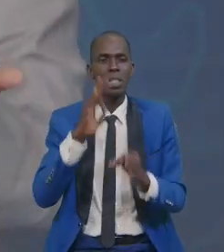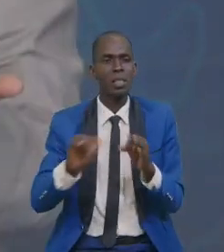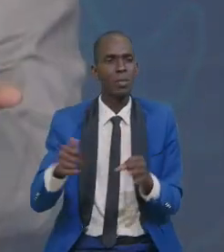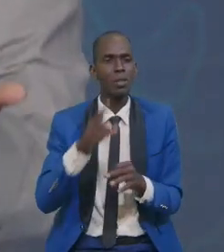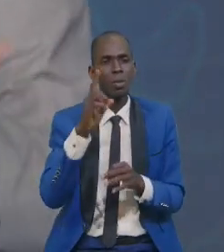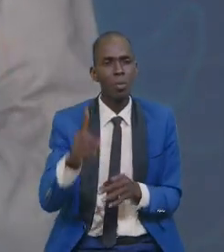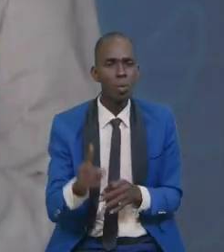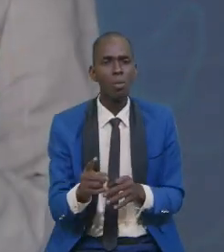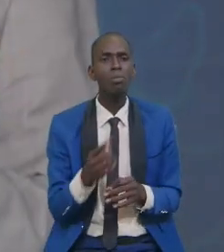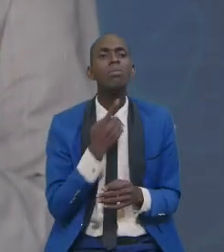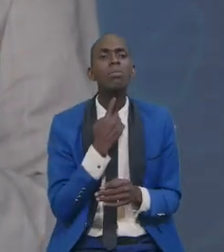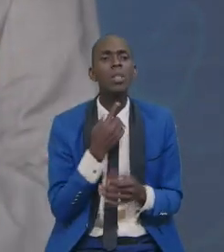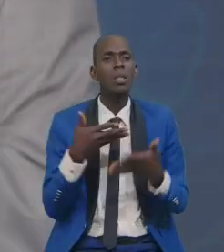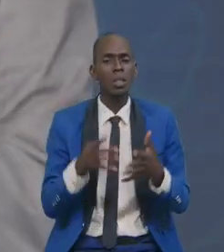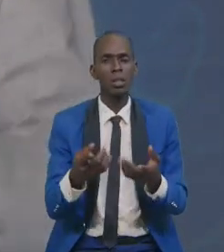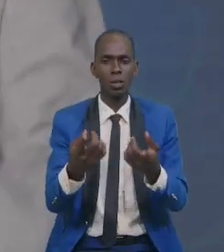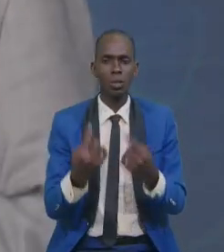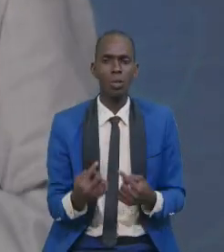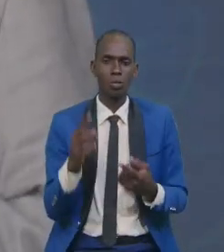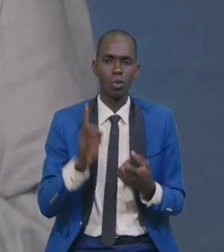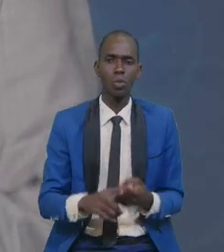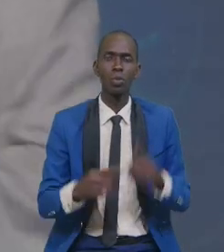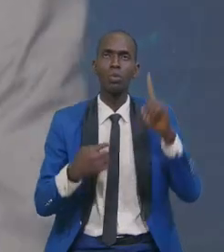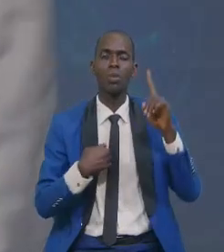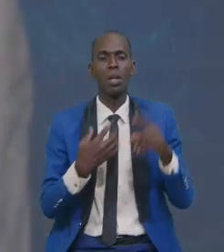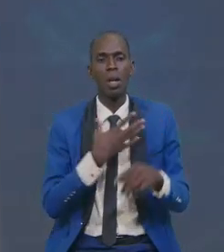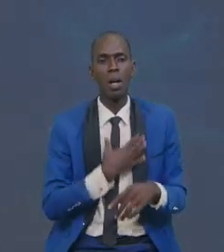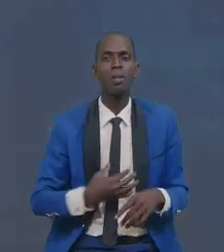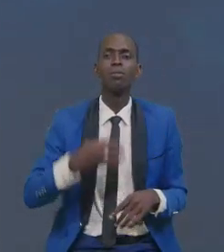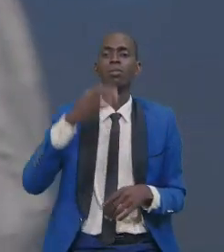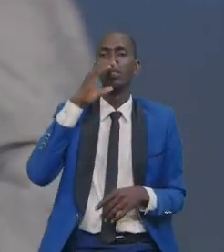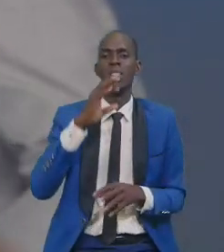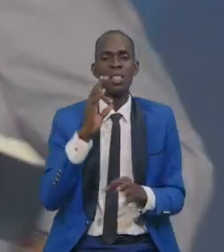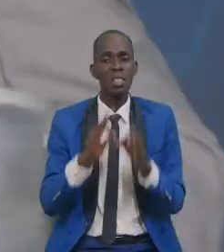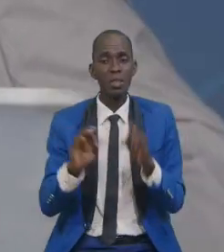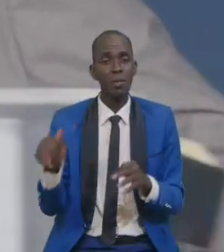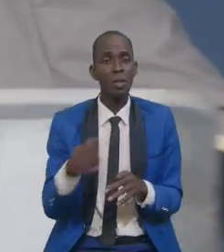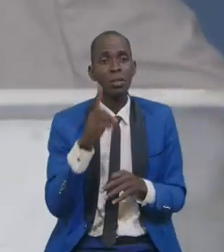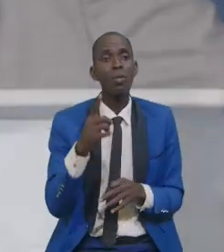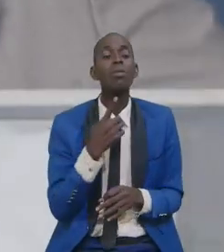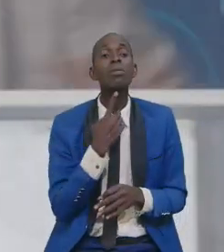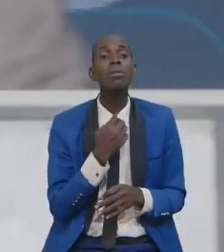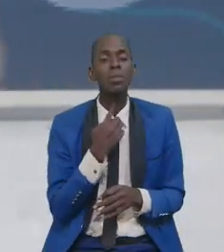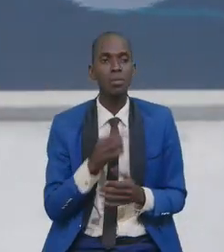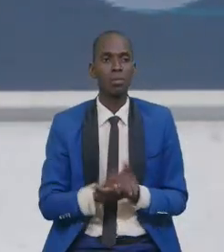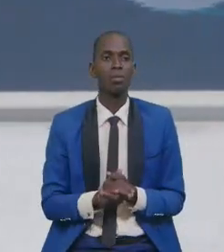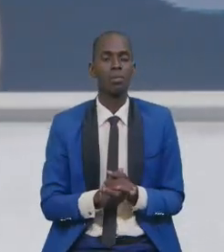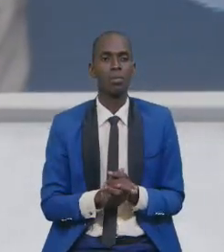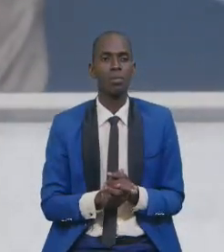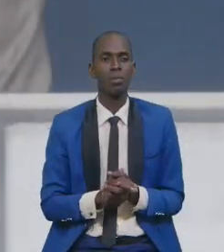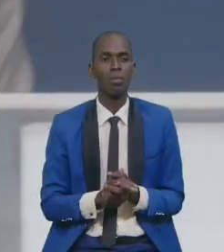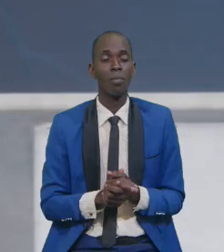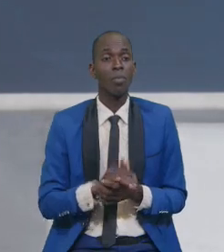him come unto me and drink. If any man thirst, that's what stands